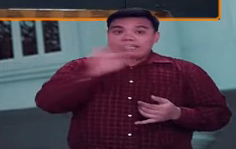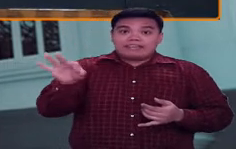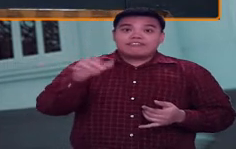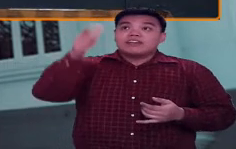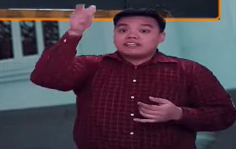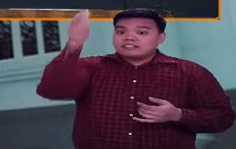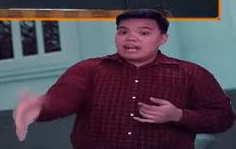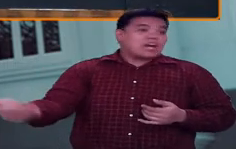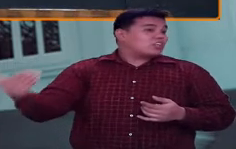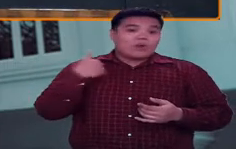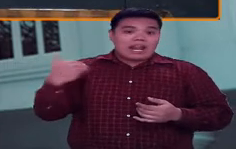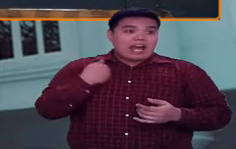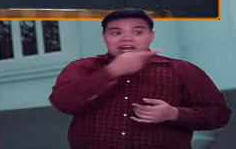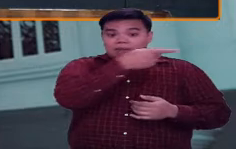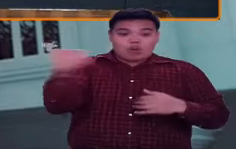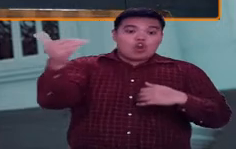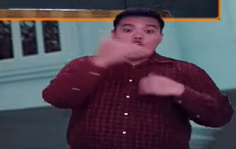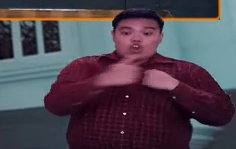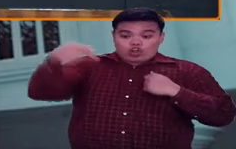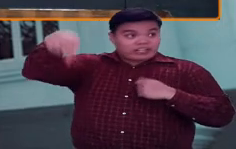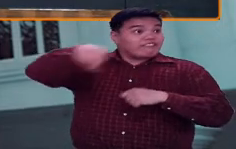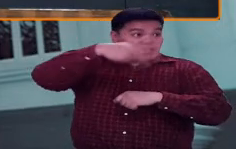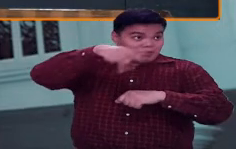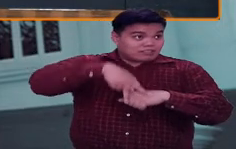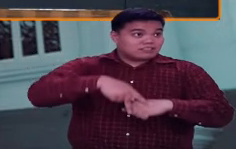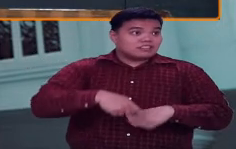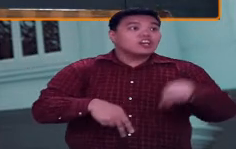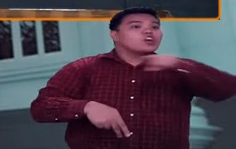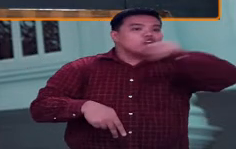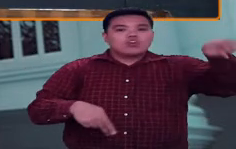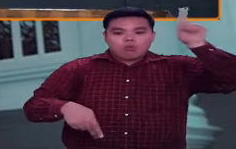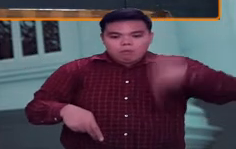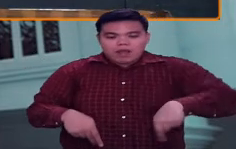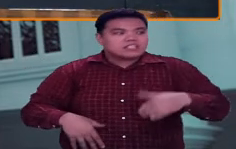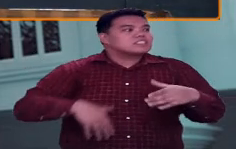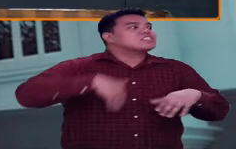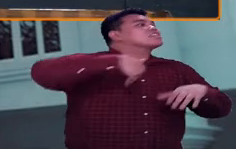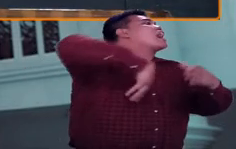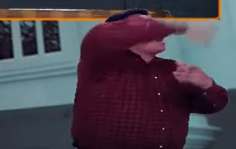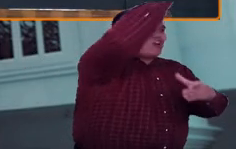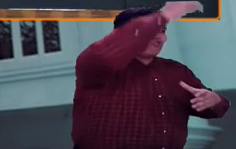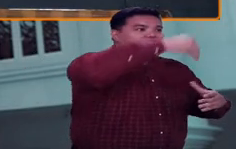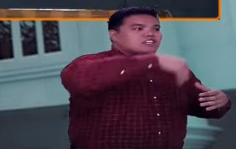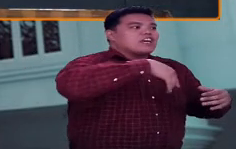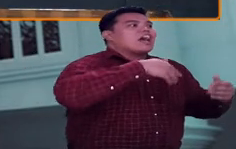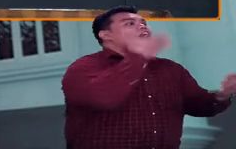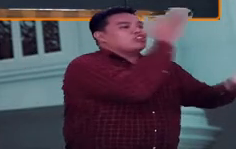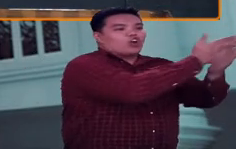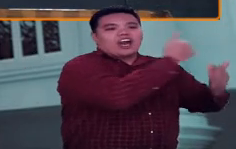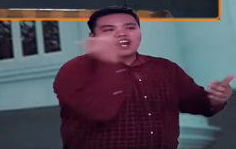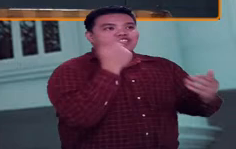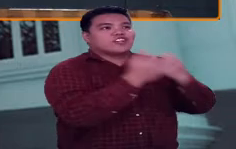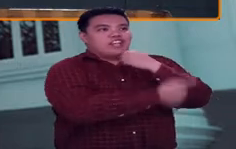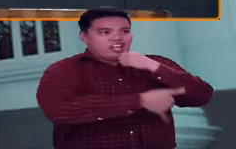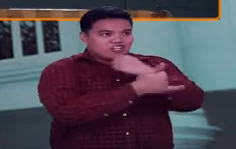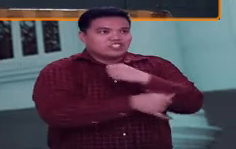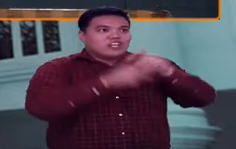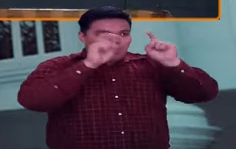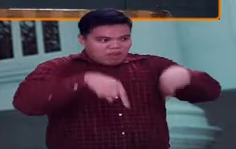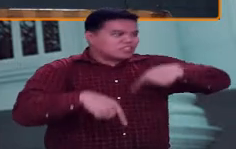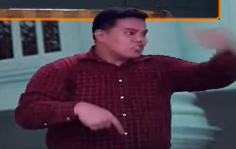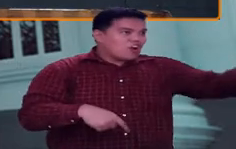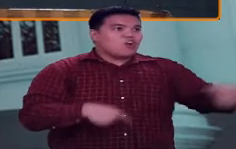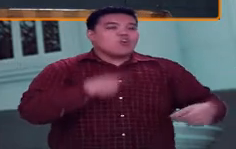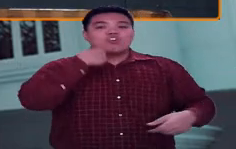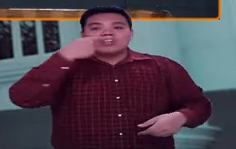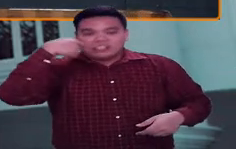hasn't called you to the Philippines, then you need to go somewhere else and take the gospel. Go